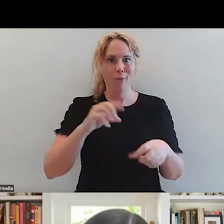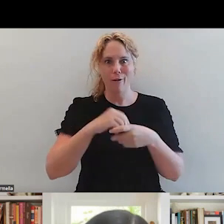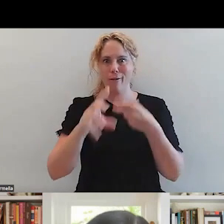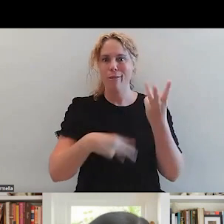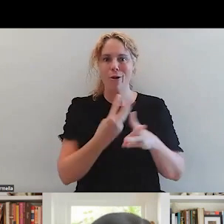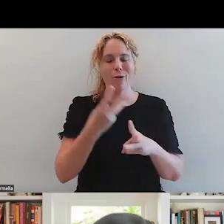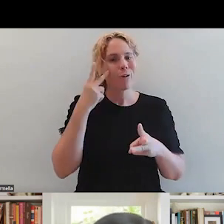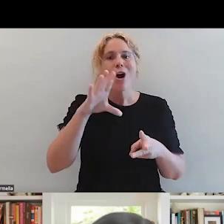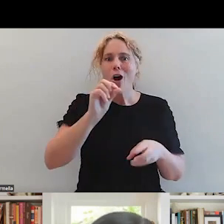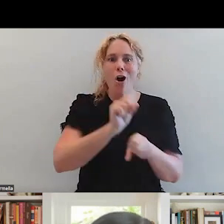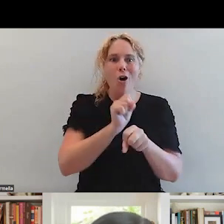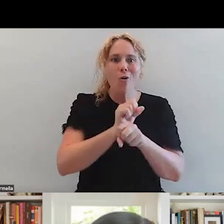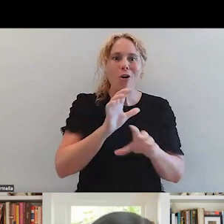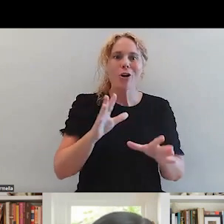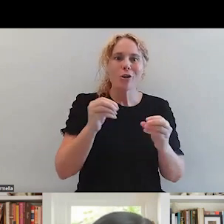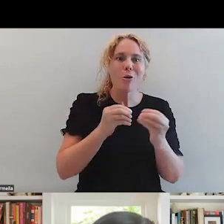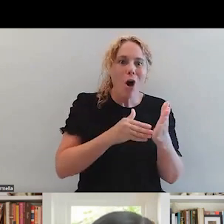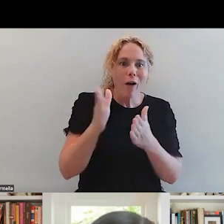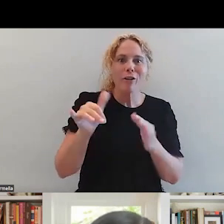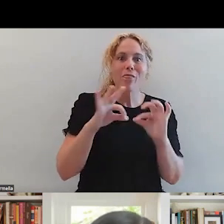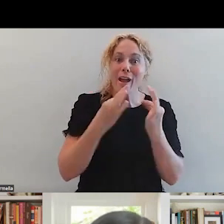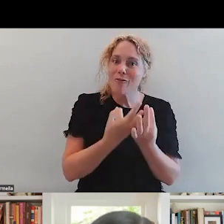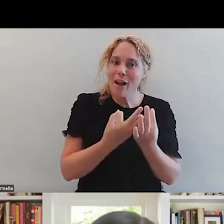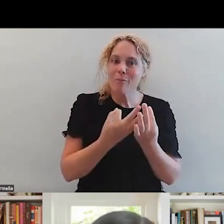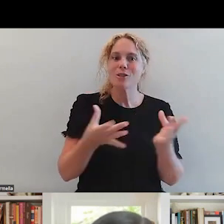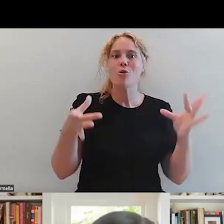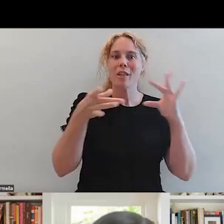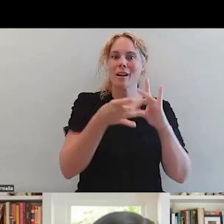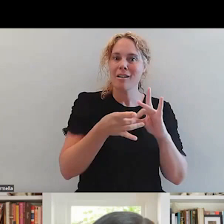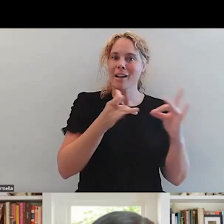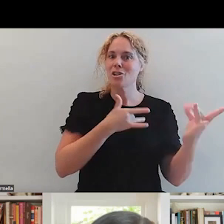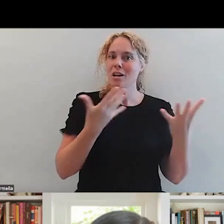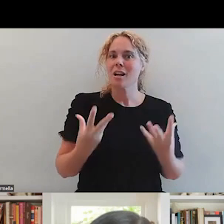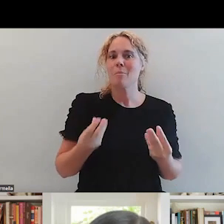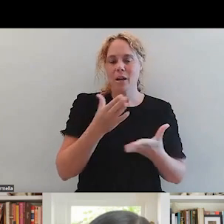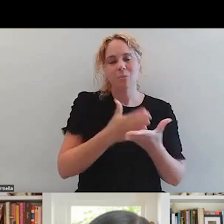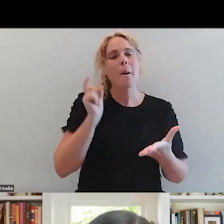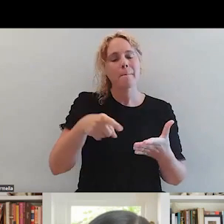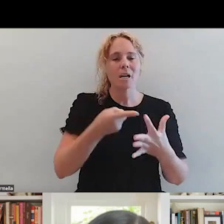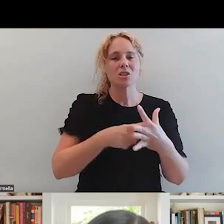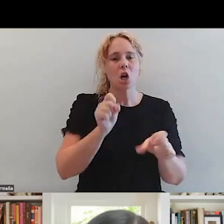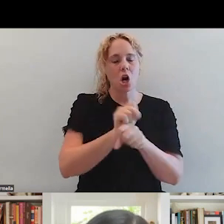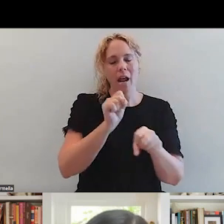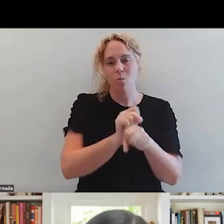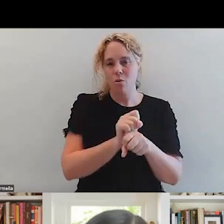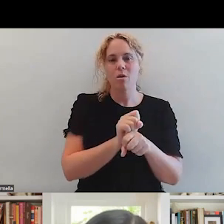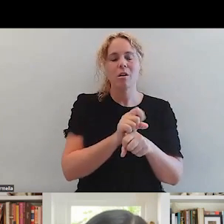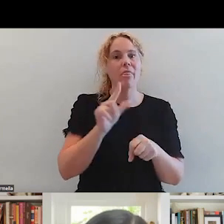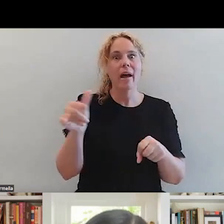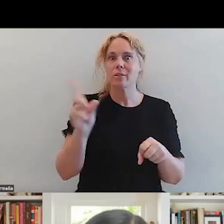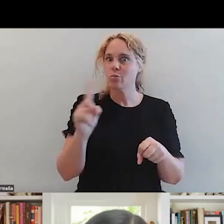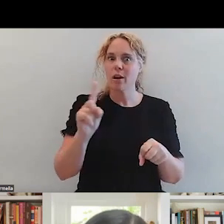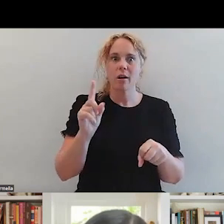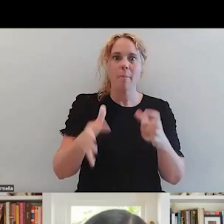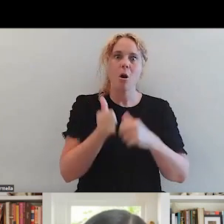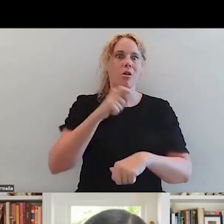see our coworkers more than we do our family. So the connection and the compassion part has to start in our workforce area, because that's where we spend a lot of our